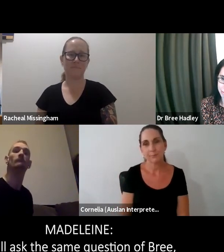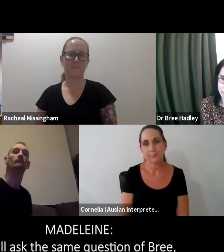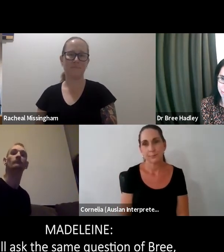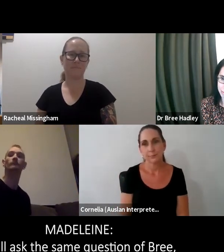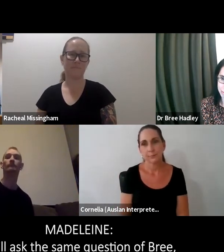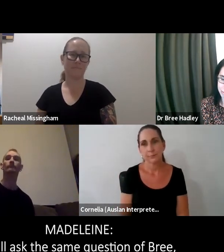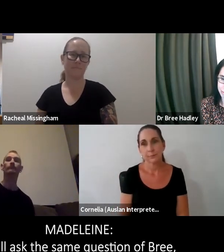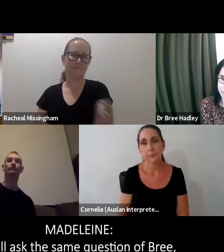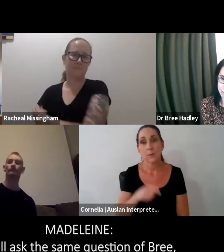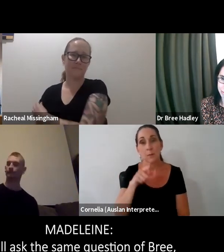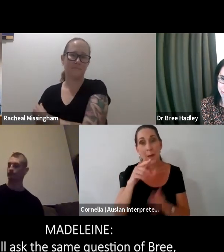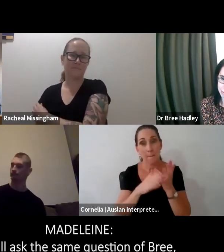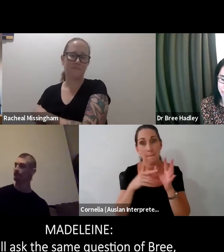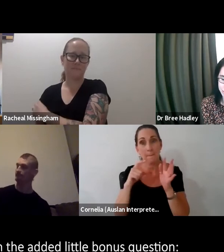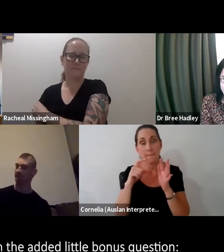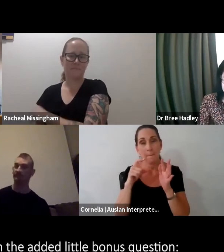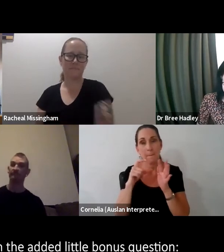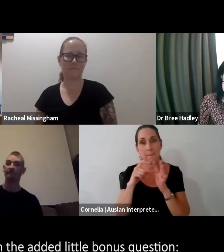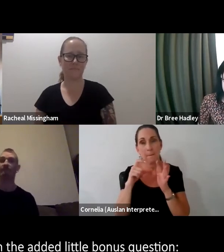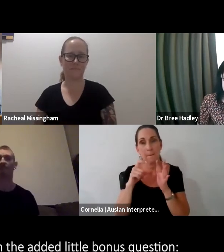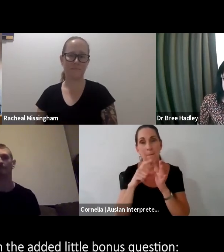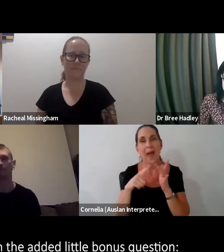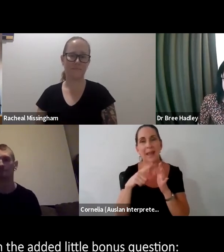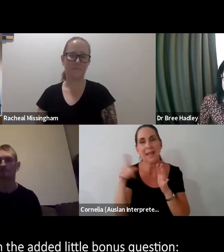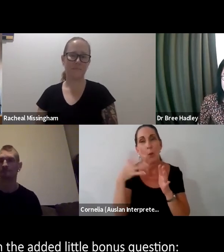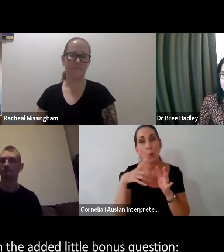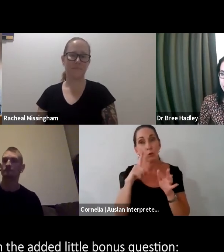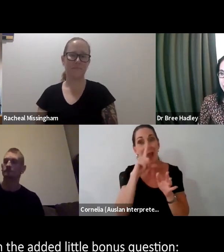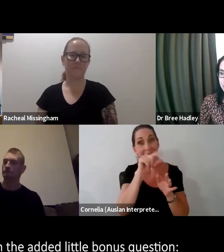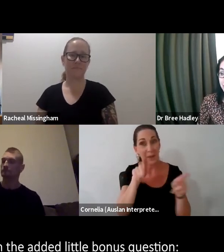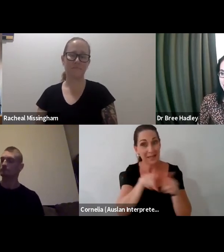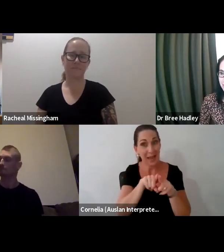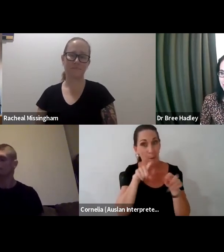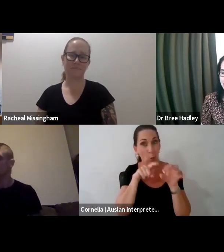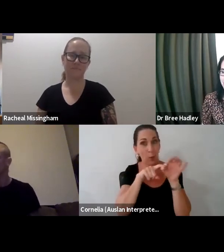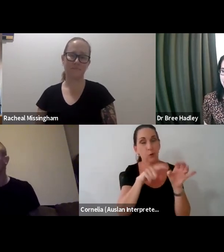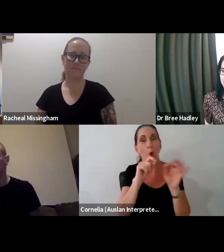I'll ask the same question of Bree with the added little bonus question.